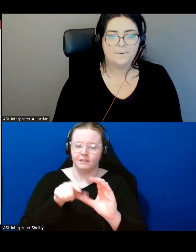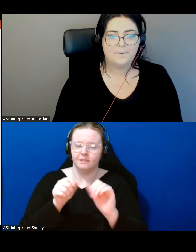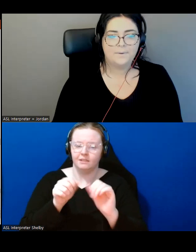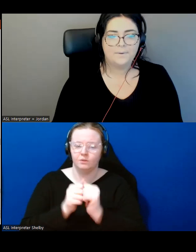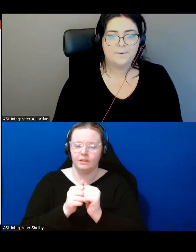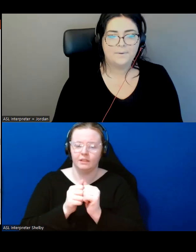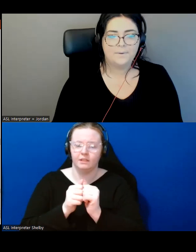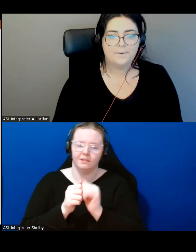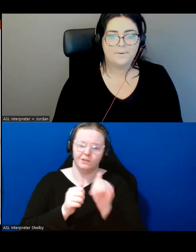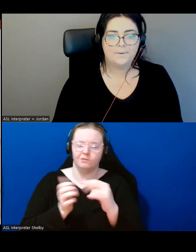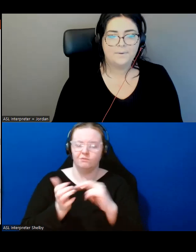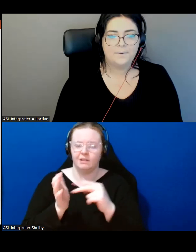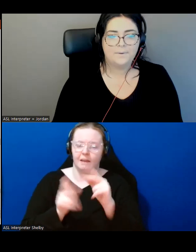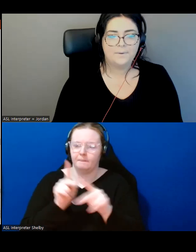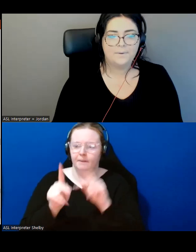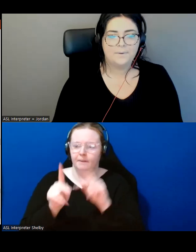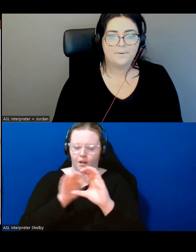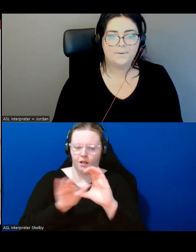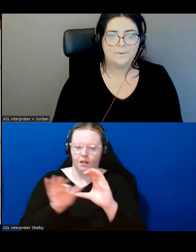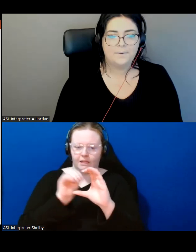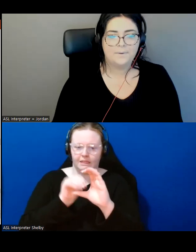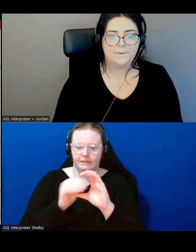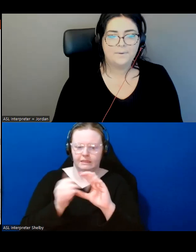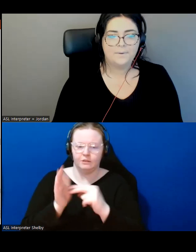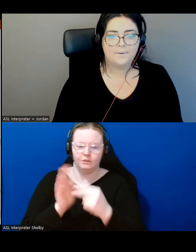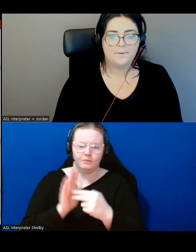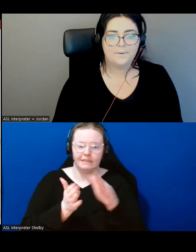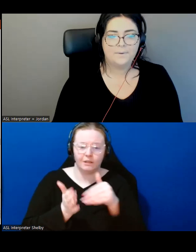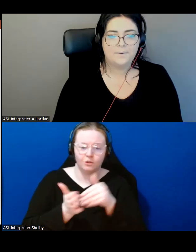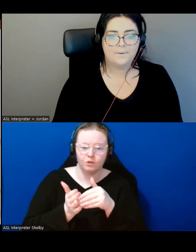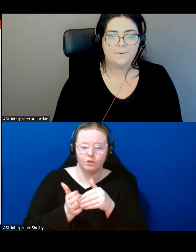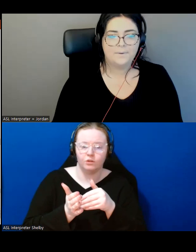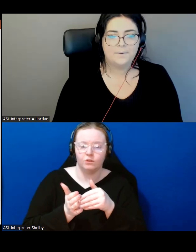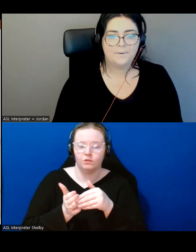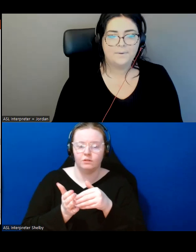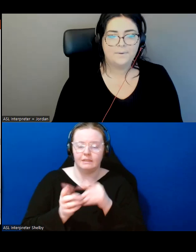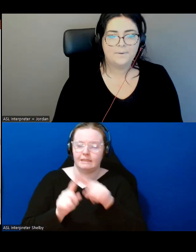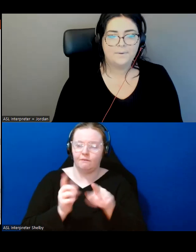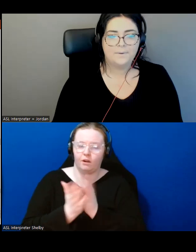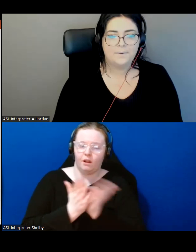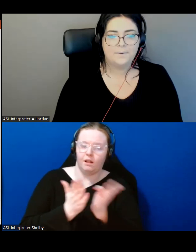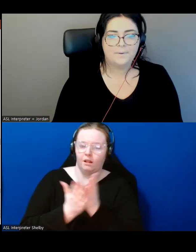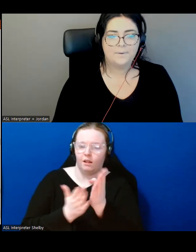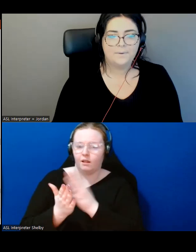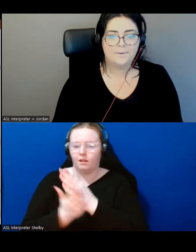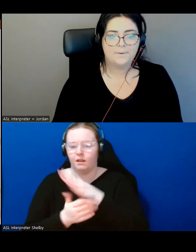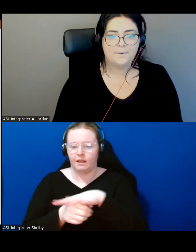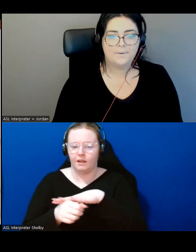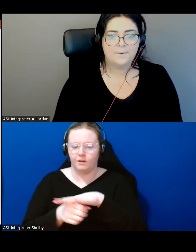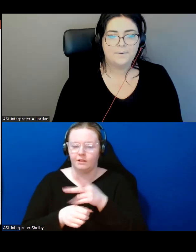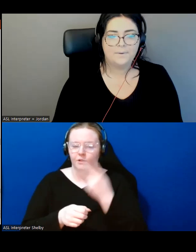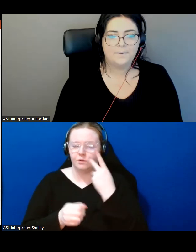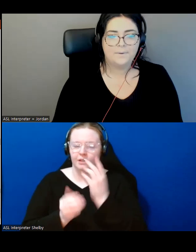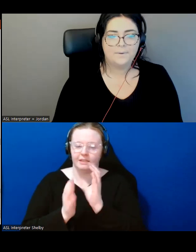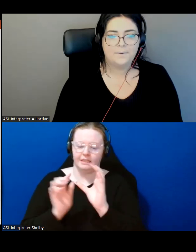being centralized. We have a lot of inland communities as well as some on the coast. We have an arrow kind of directing us